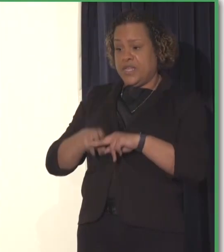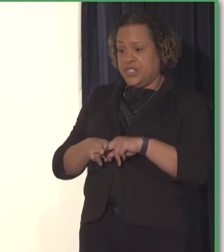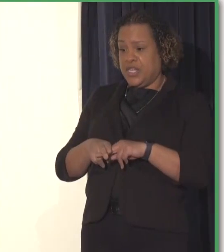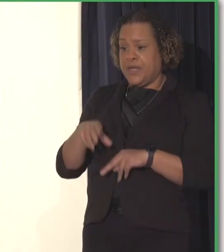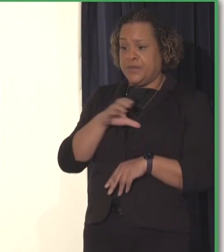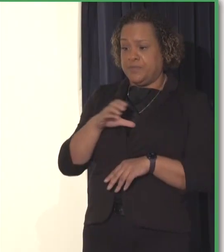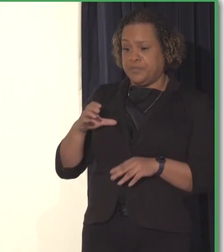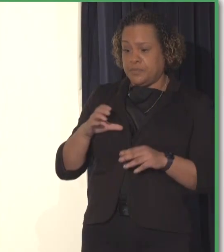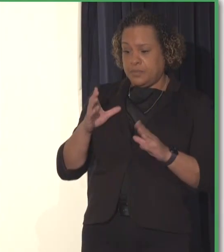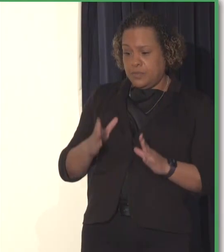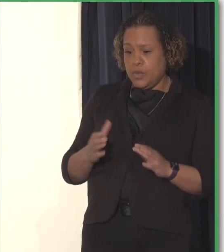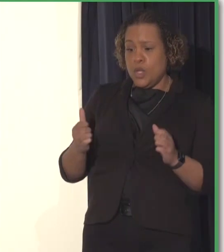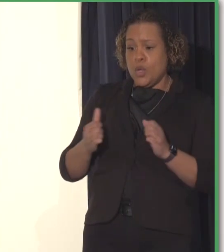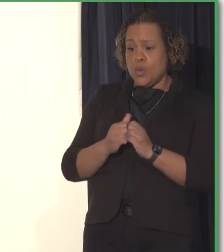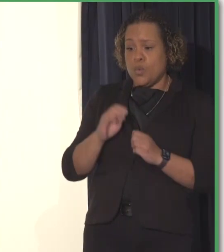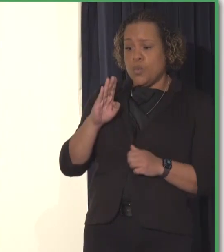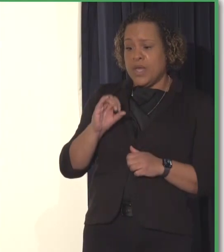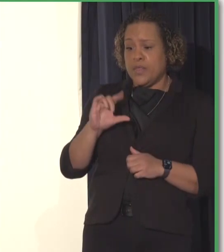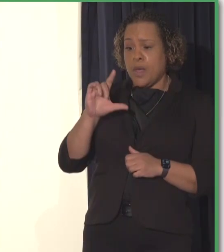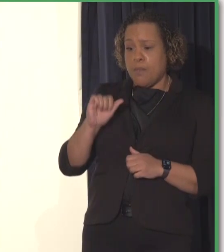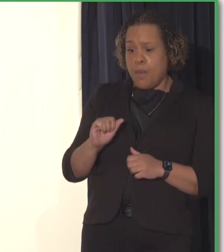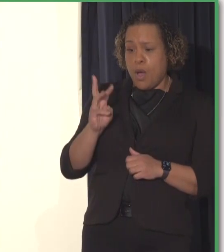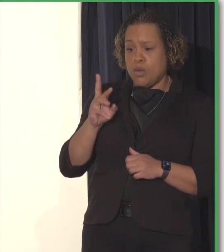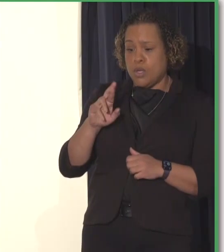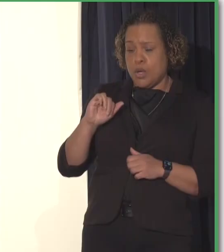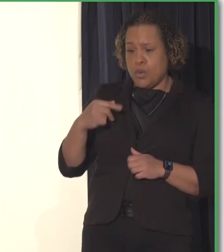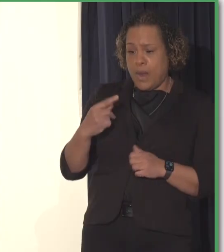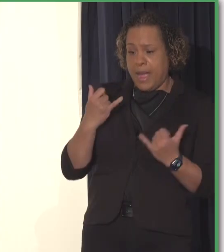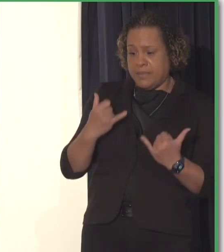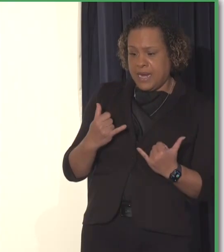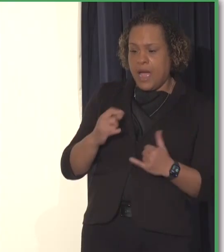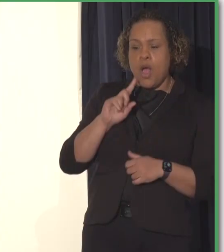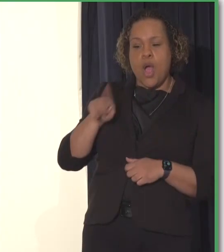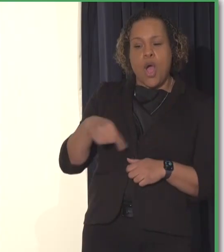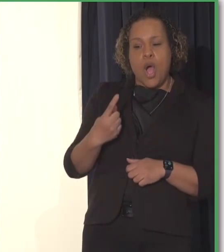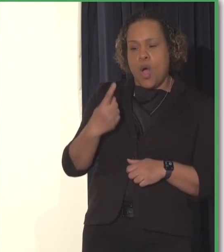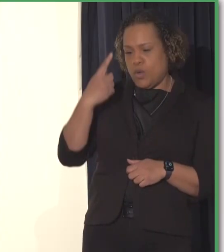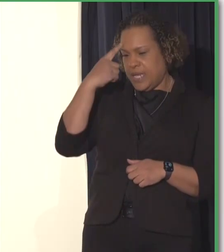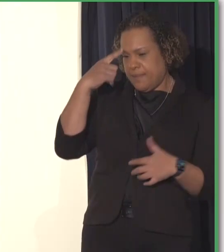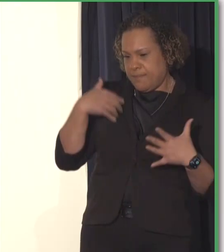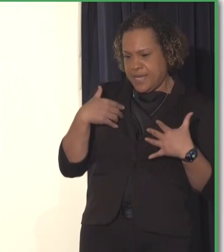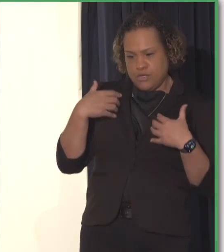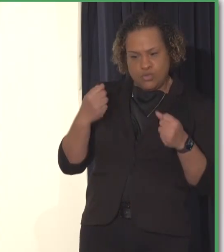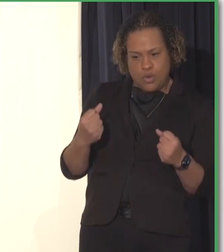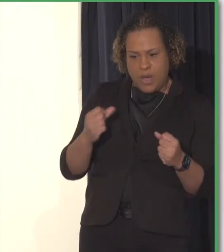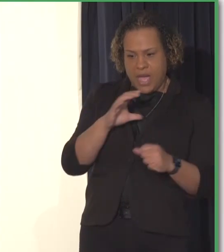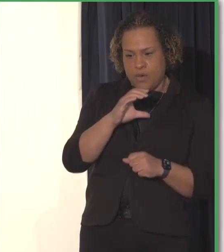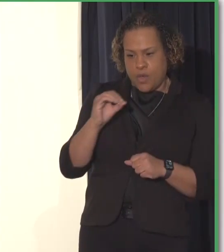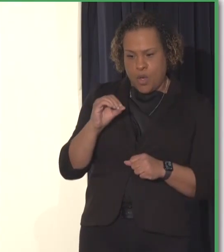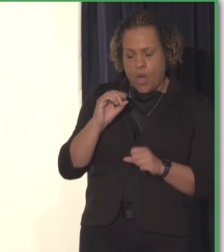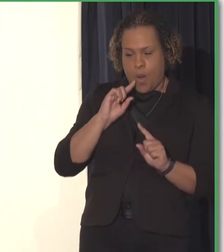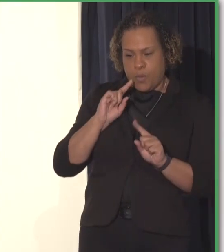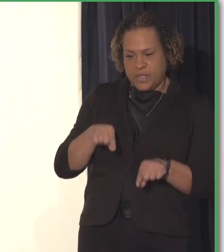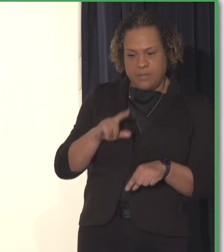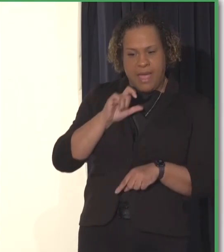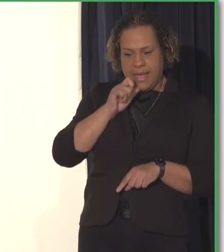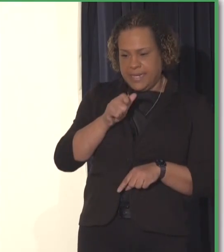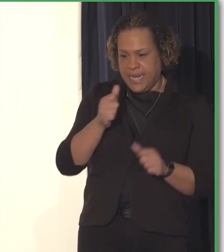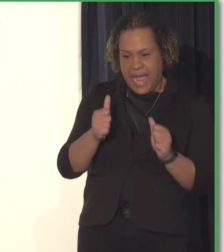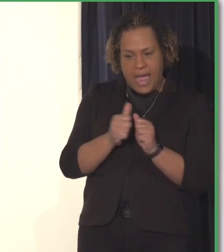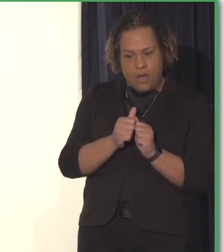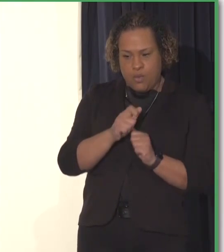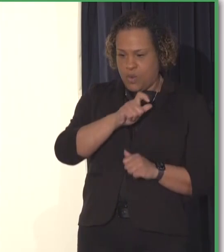with the bowler wrap now is only our mental health co-response individuals. It's not equipped by any police officer in the precinct, only by